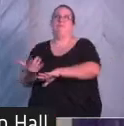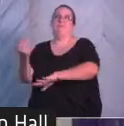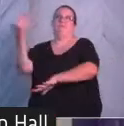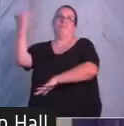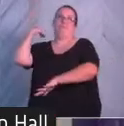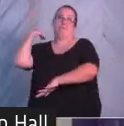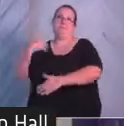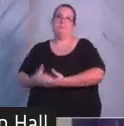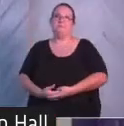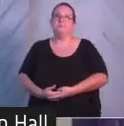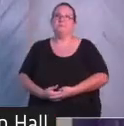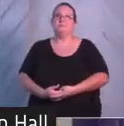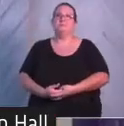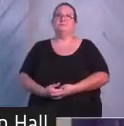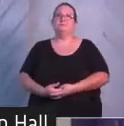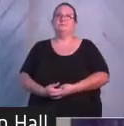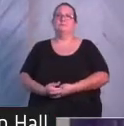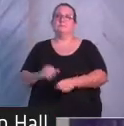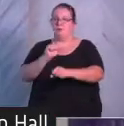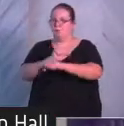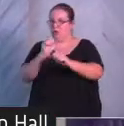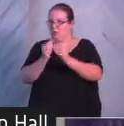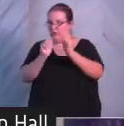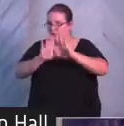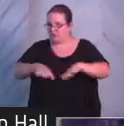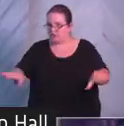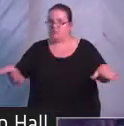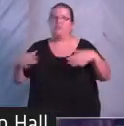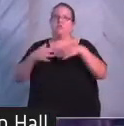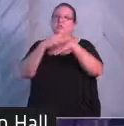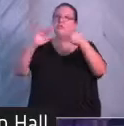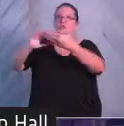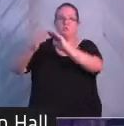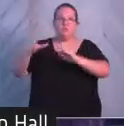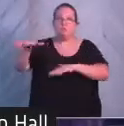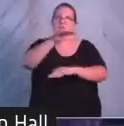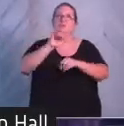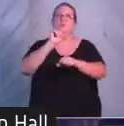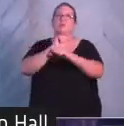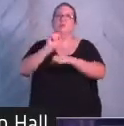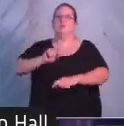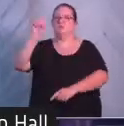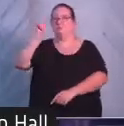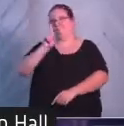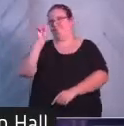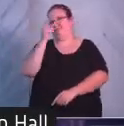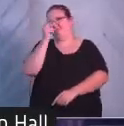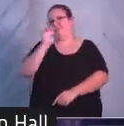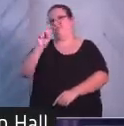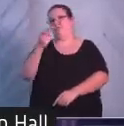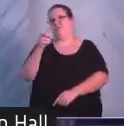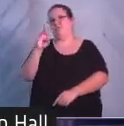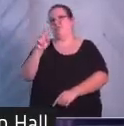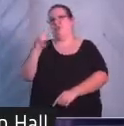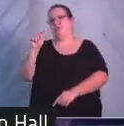when. I'm working with children and Indigenous communities, having worked up in Charlotte Lake as well. I've learned a lot